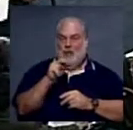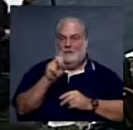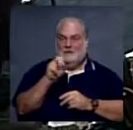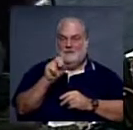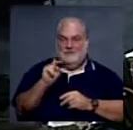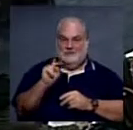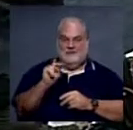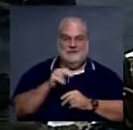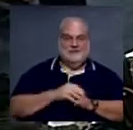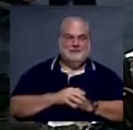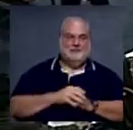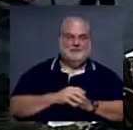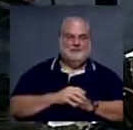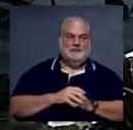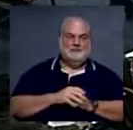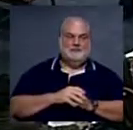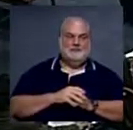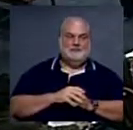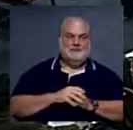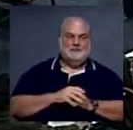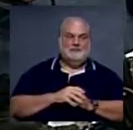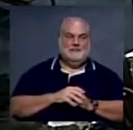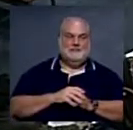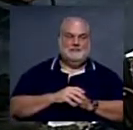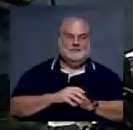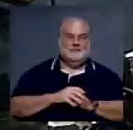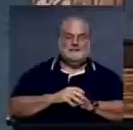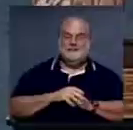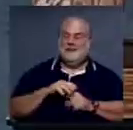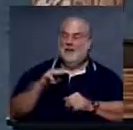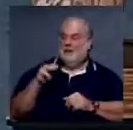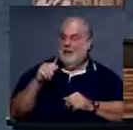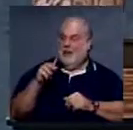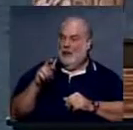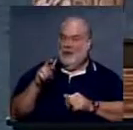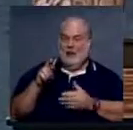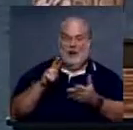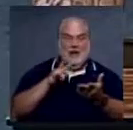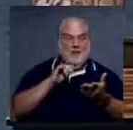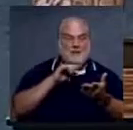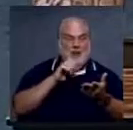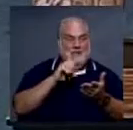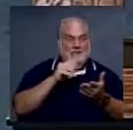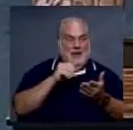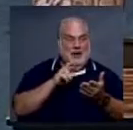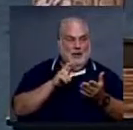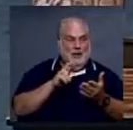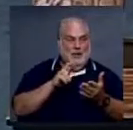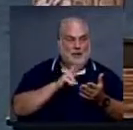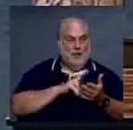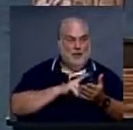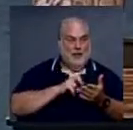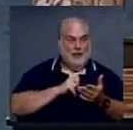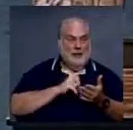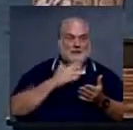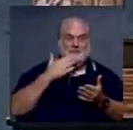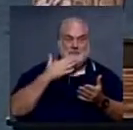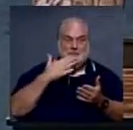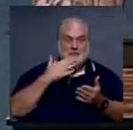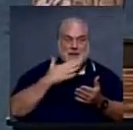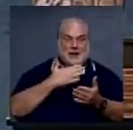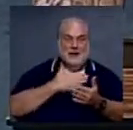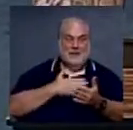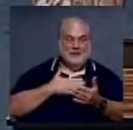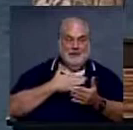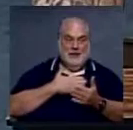Mayor and Vice Mayor, board members. I appreciate the opportunity to be here with you, but I also